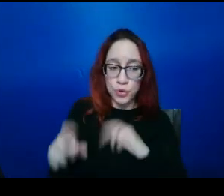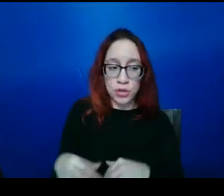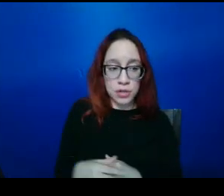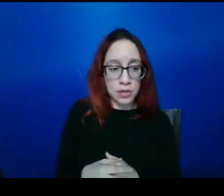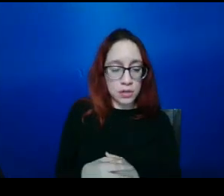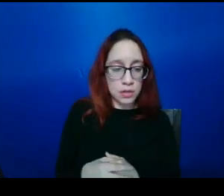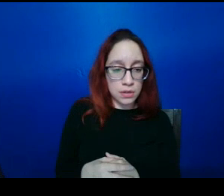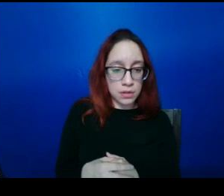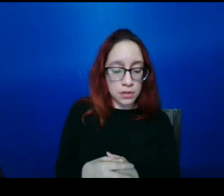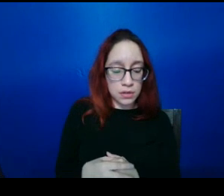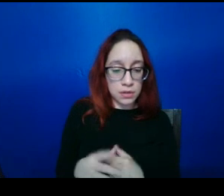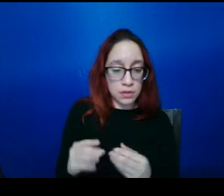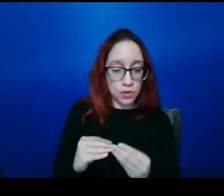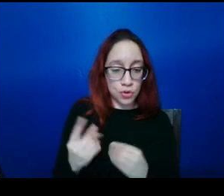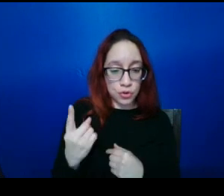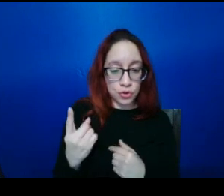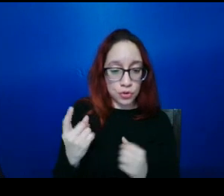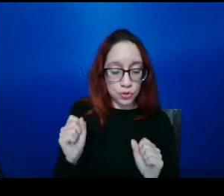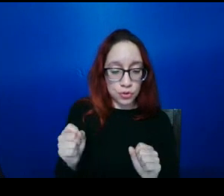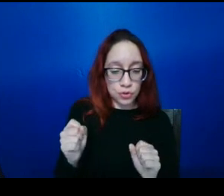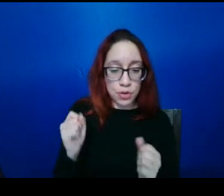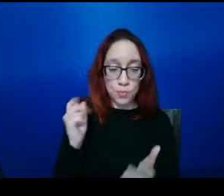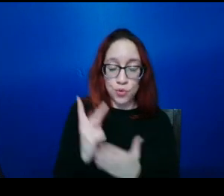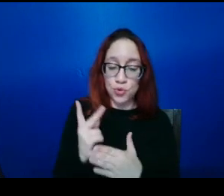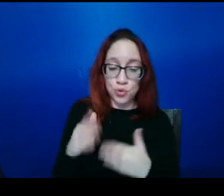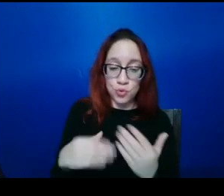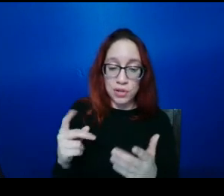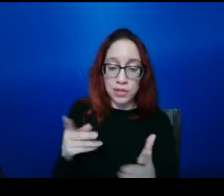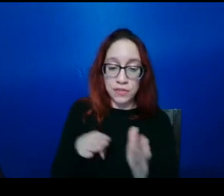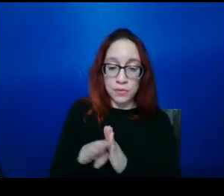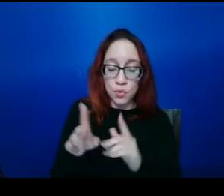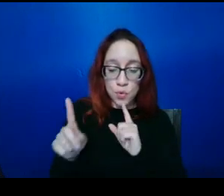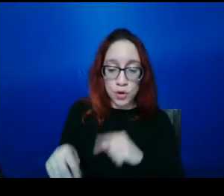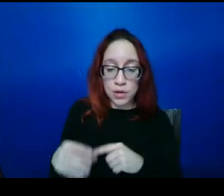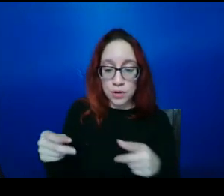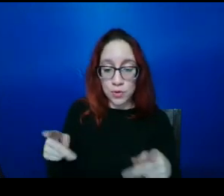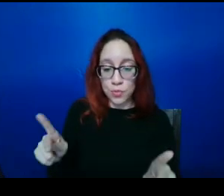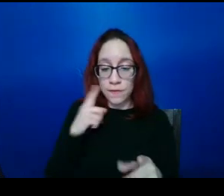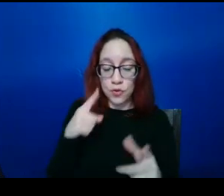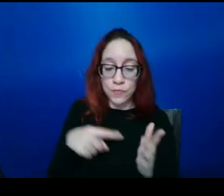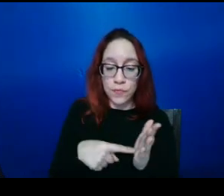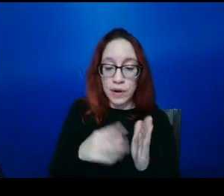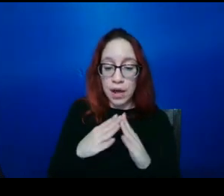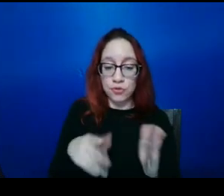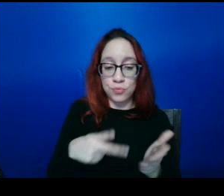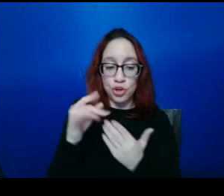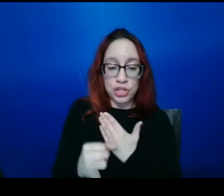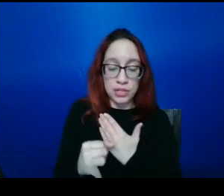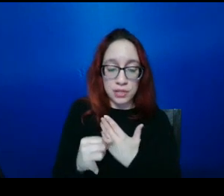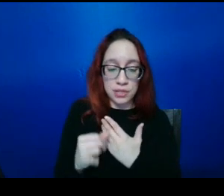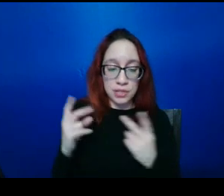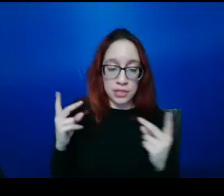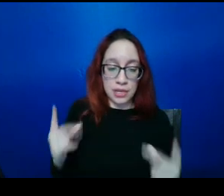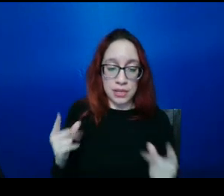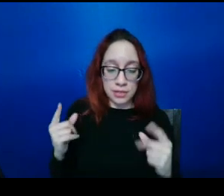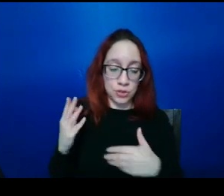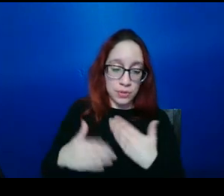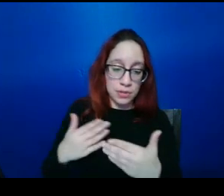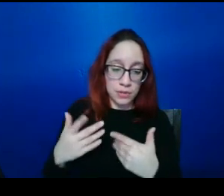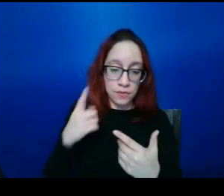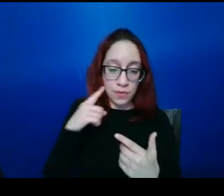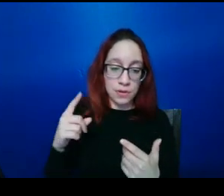and they are number one, the processing of approval or development orders or permits for affordable housing project